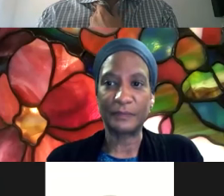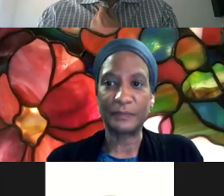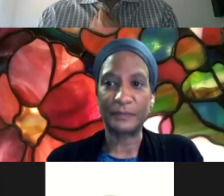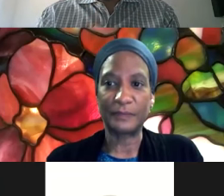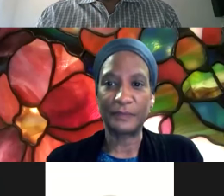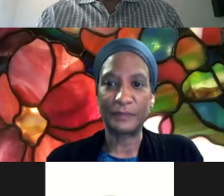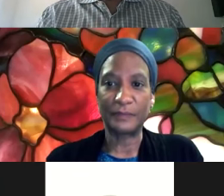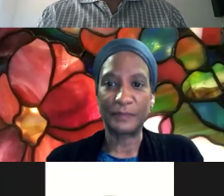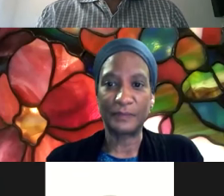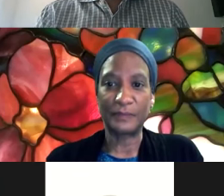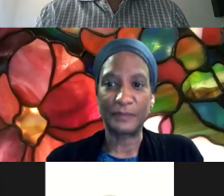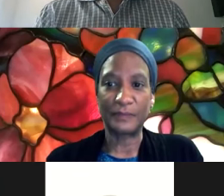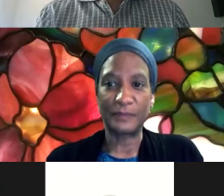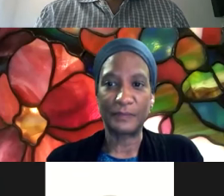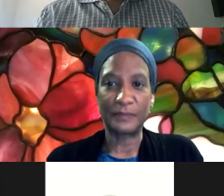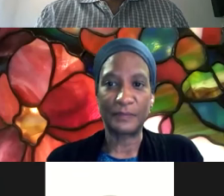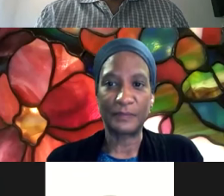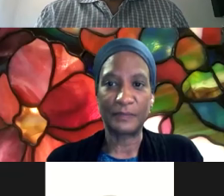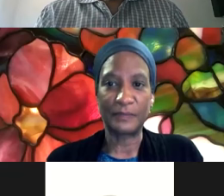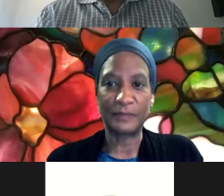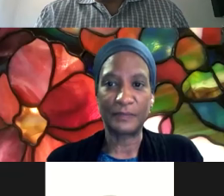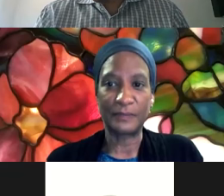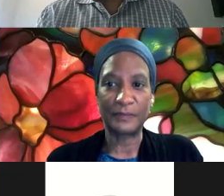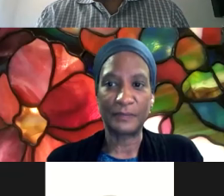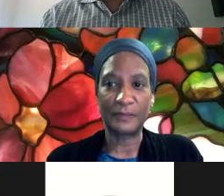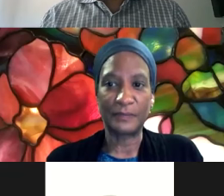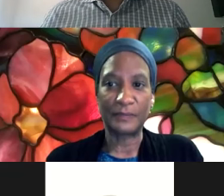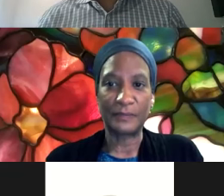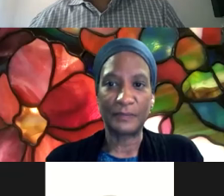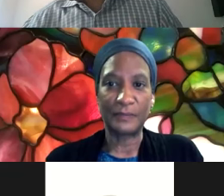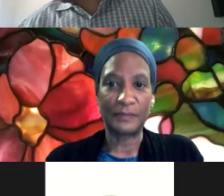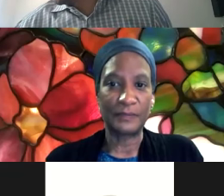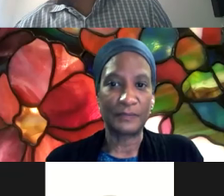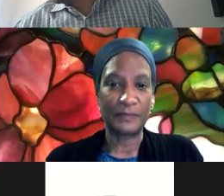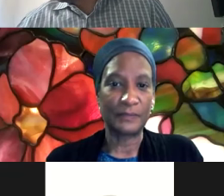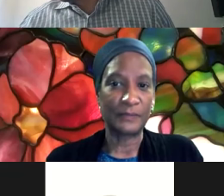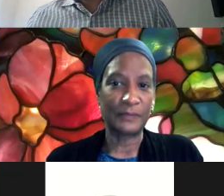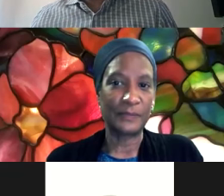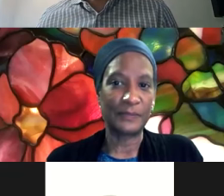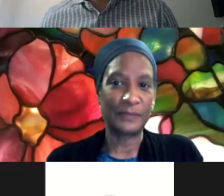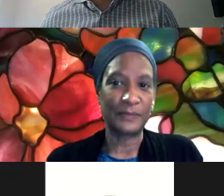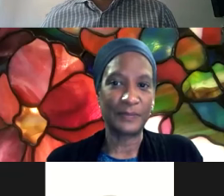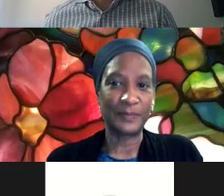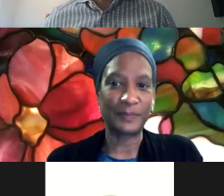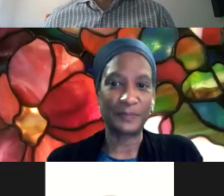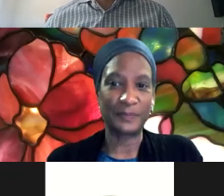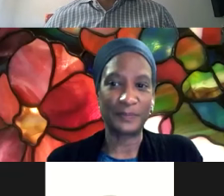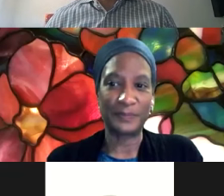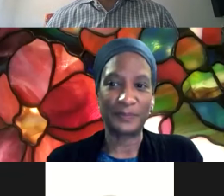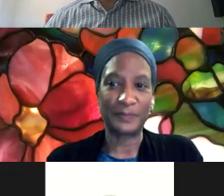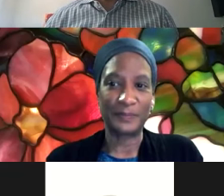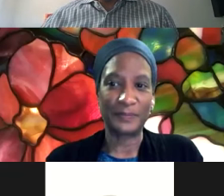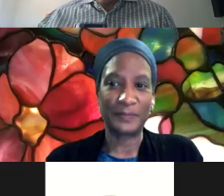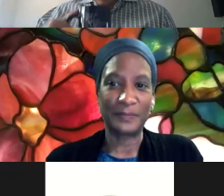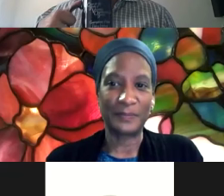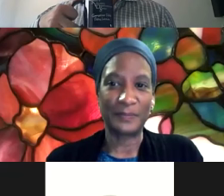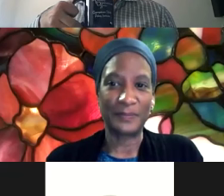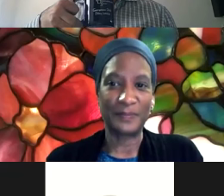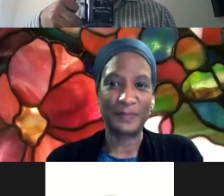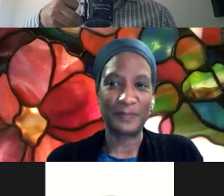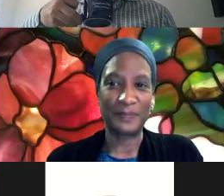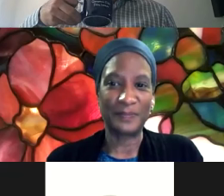spouse or someone else in the household on a conference call within earshot. Or we might even hear the sound of a neighbor's leaf blower outside, like I heard this